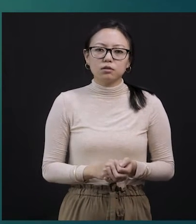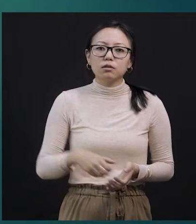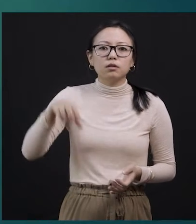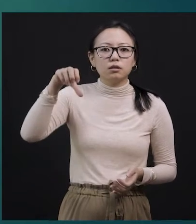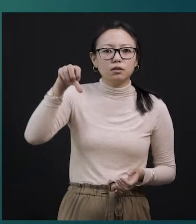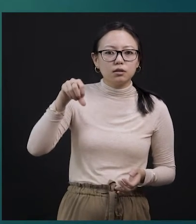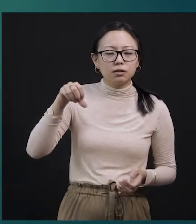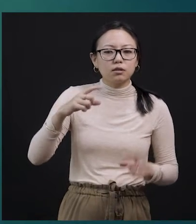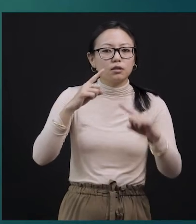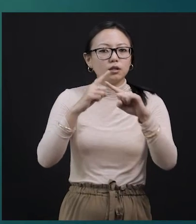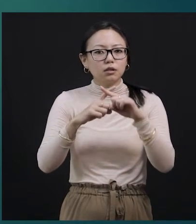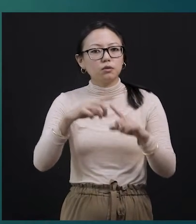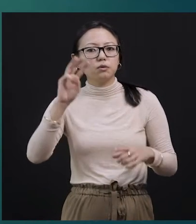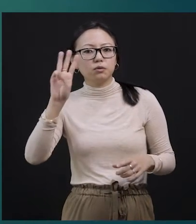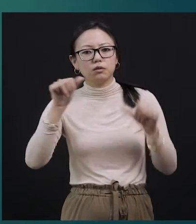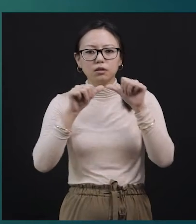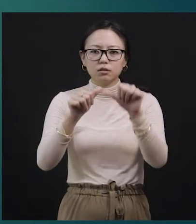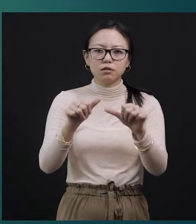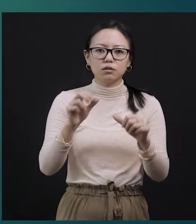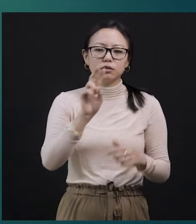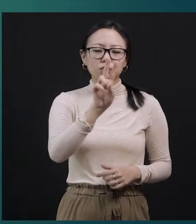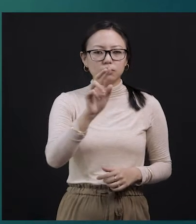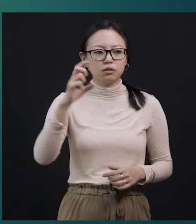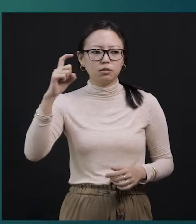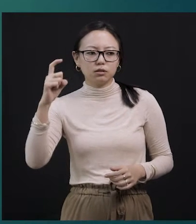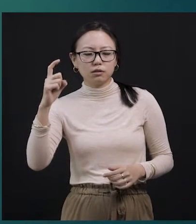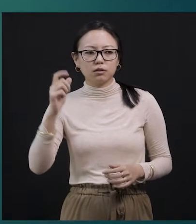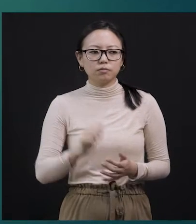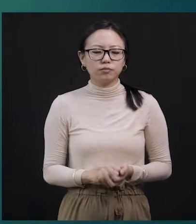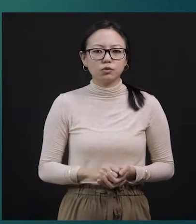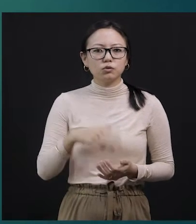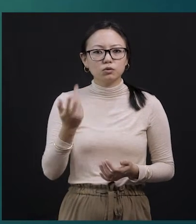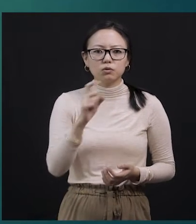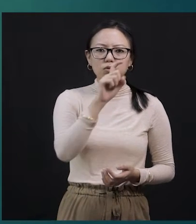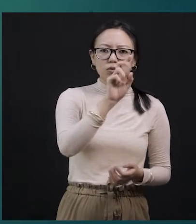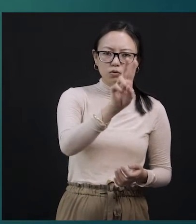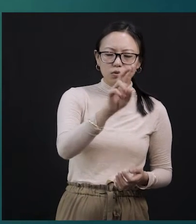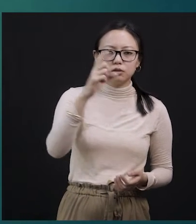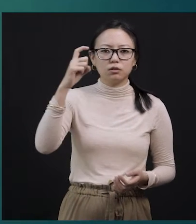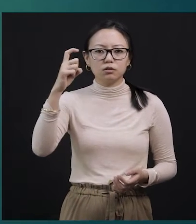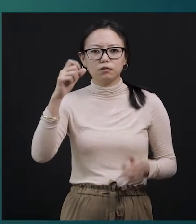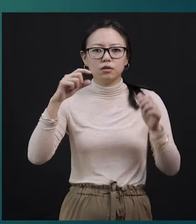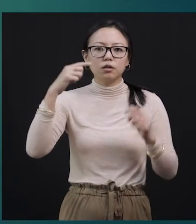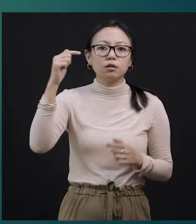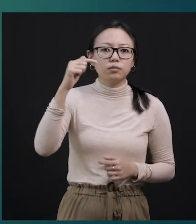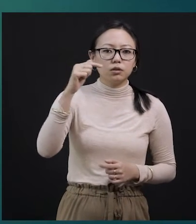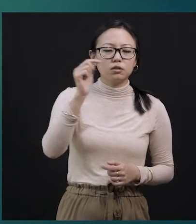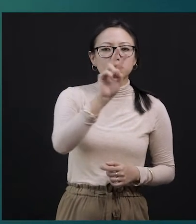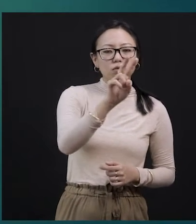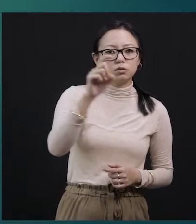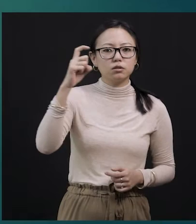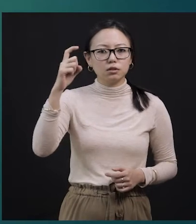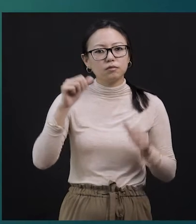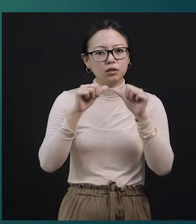here 27 and when you do minus, then the remainder will be 0. You can put either 0 here or